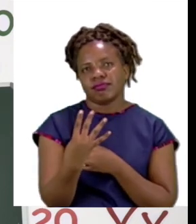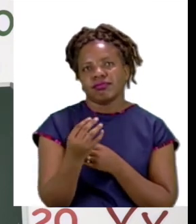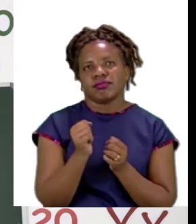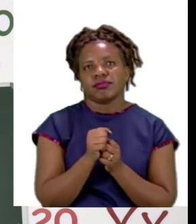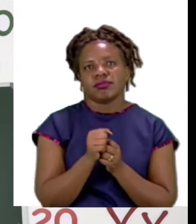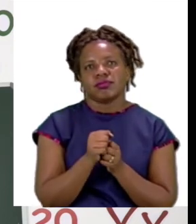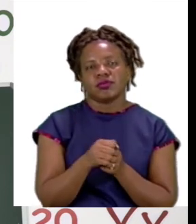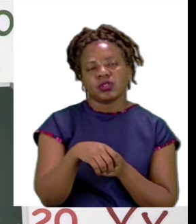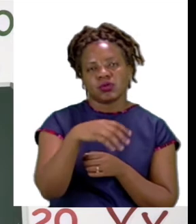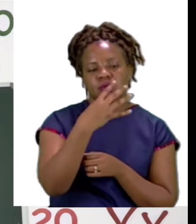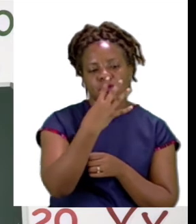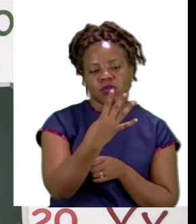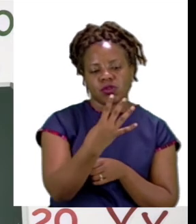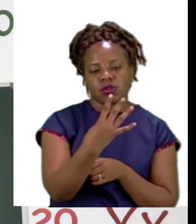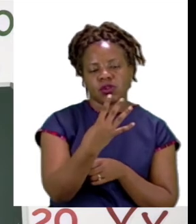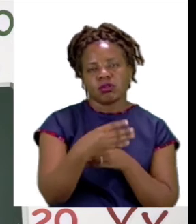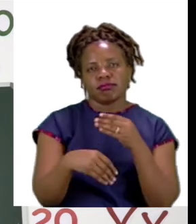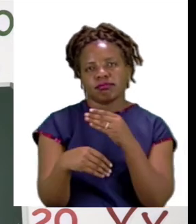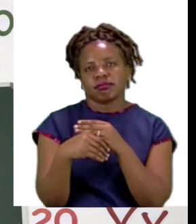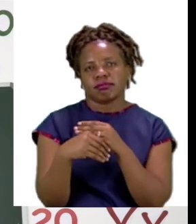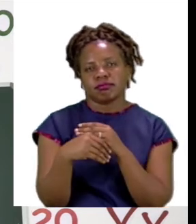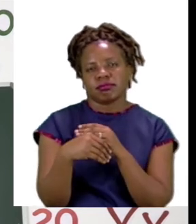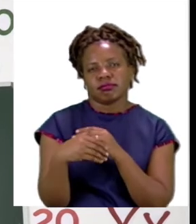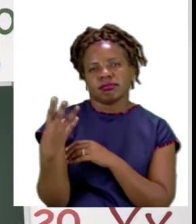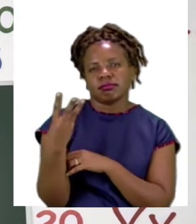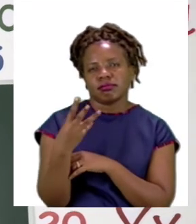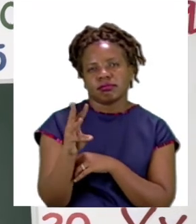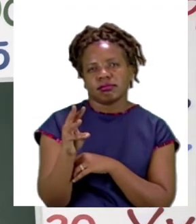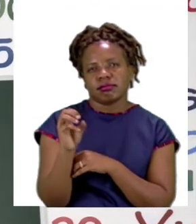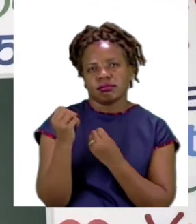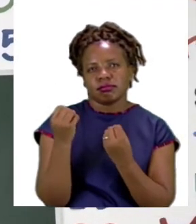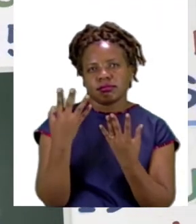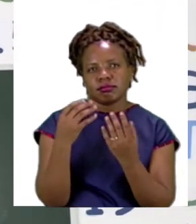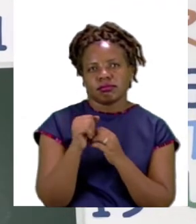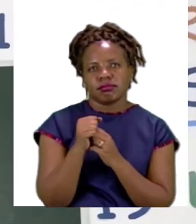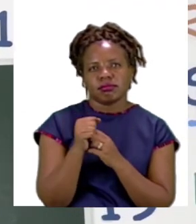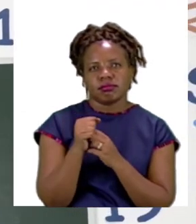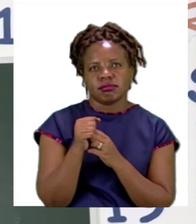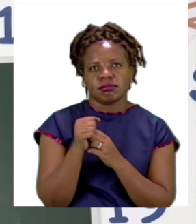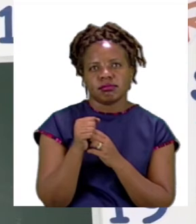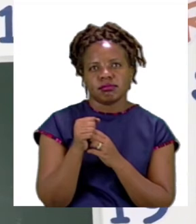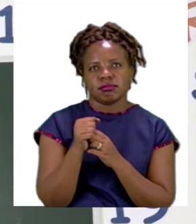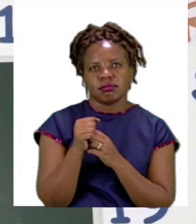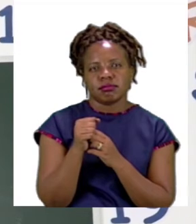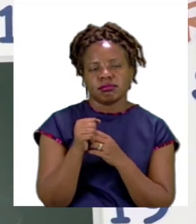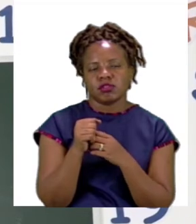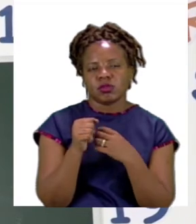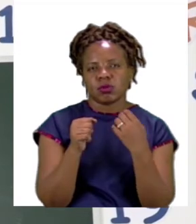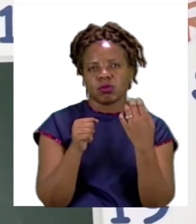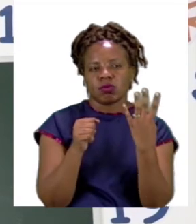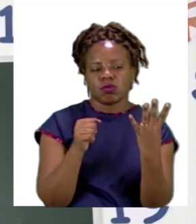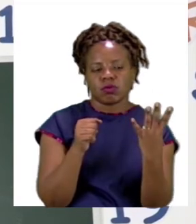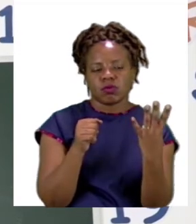have 4 plus 6. Now let's try and count that out, because if we have 4